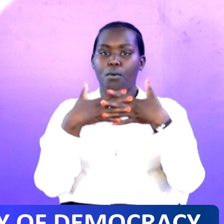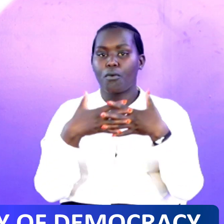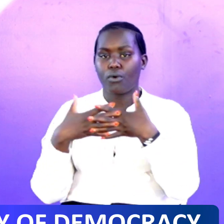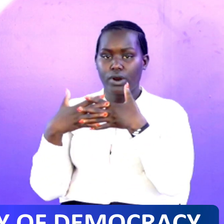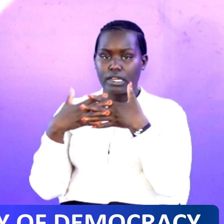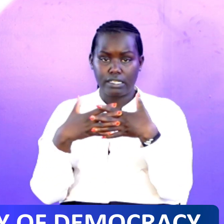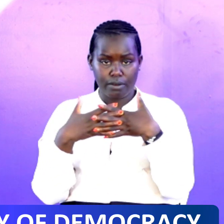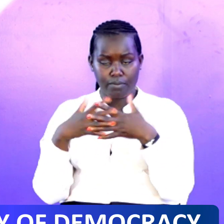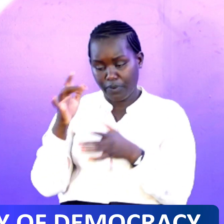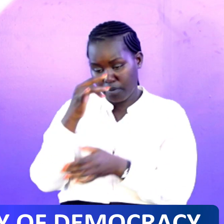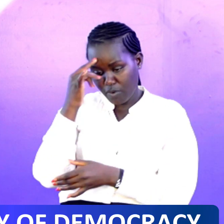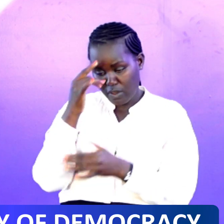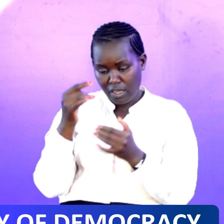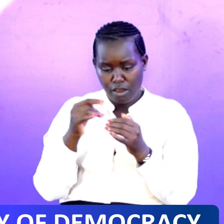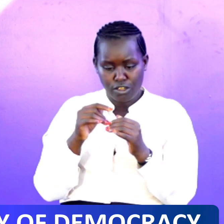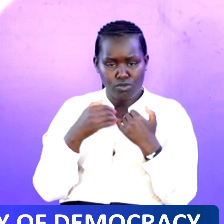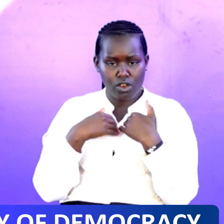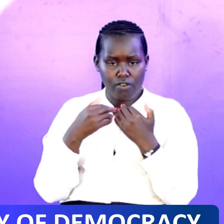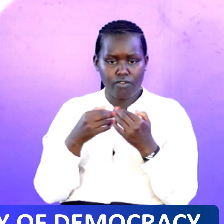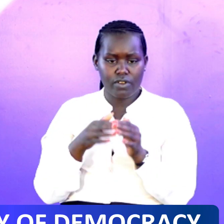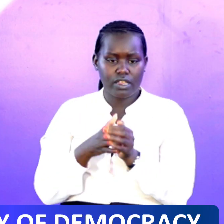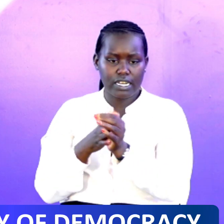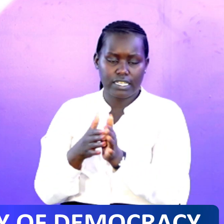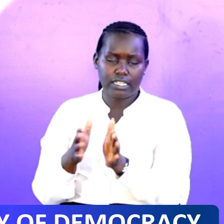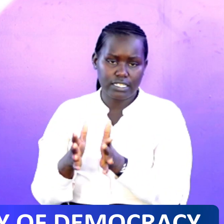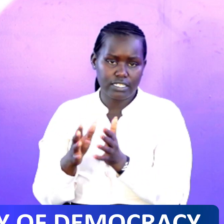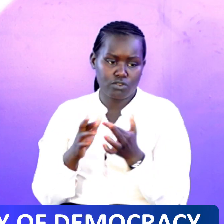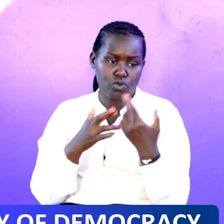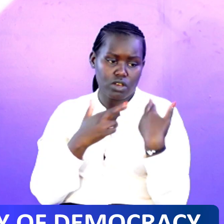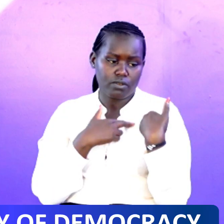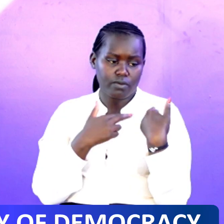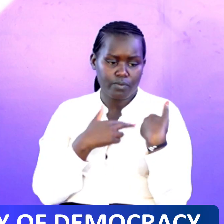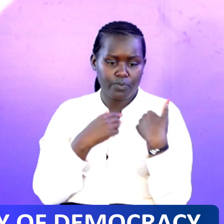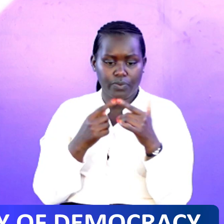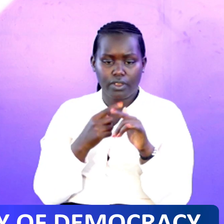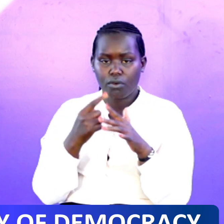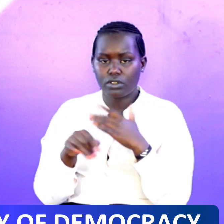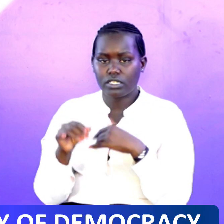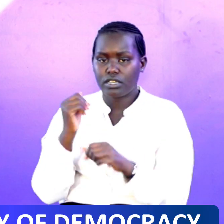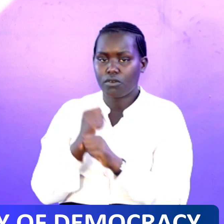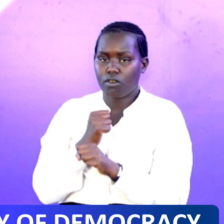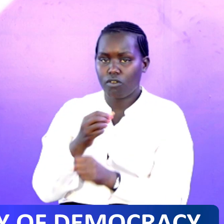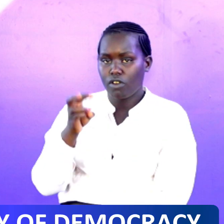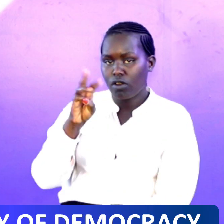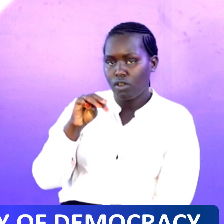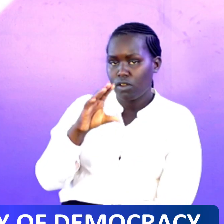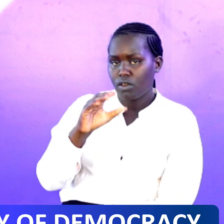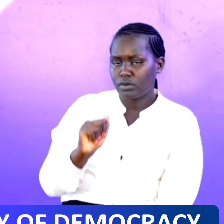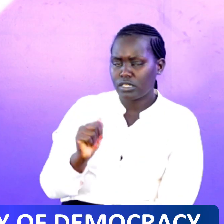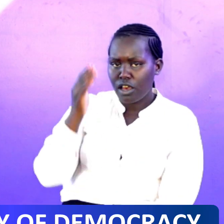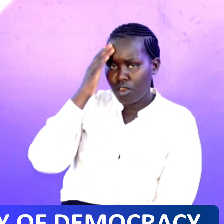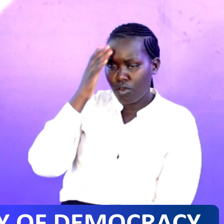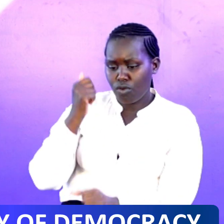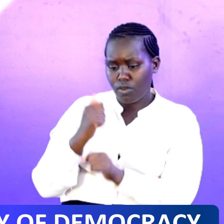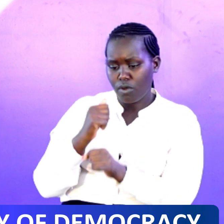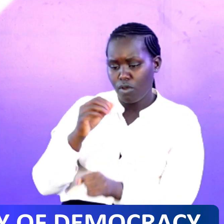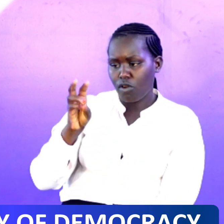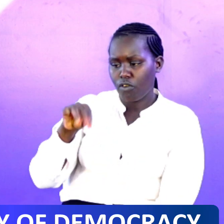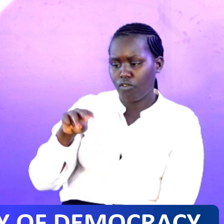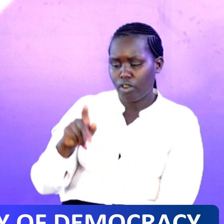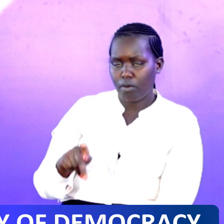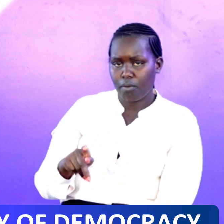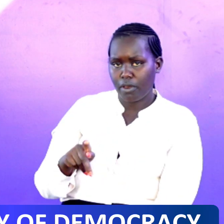into accountability. If you don't even know what is the work of MCA, do you know the work of your MP? Do you know how much budget they